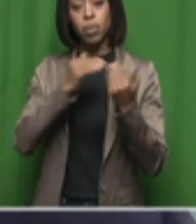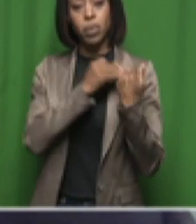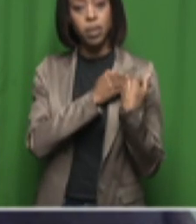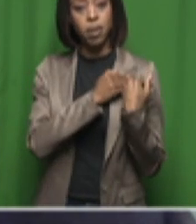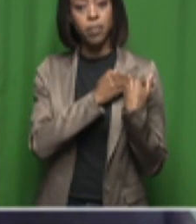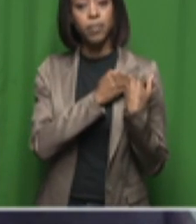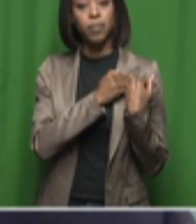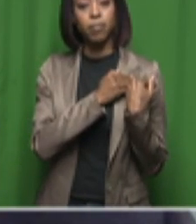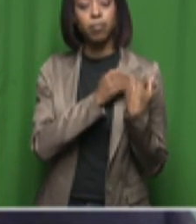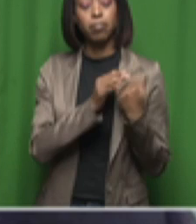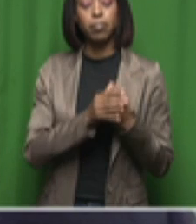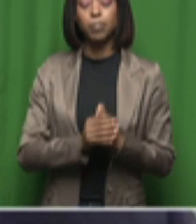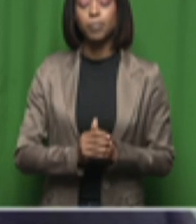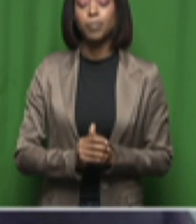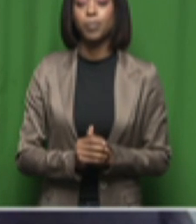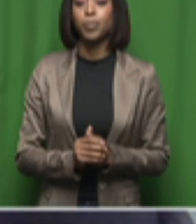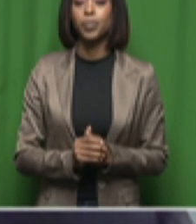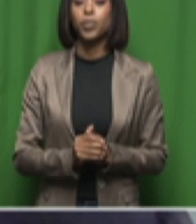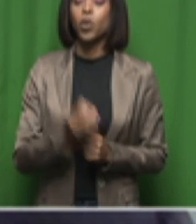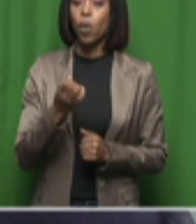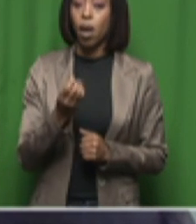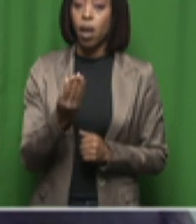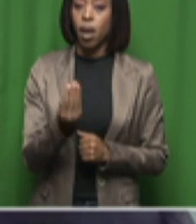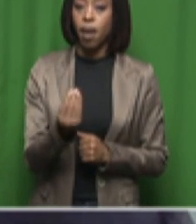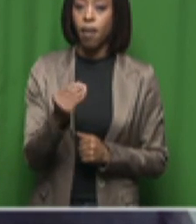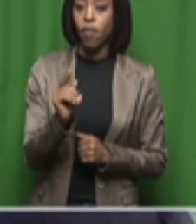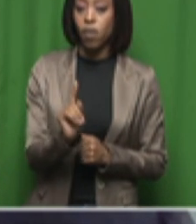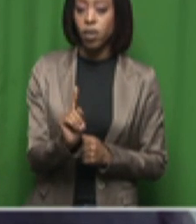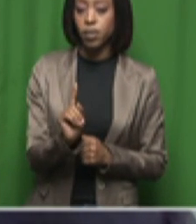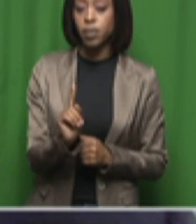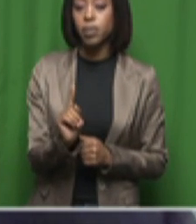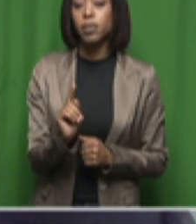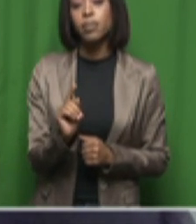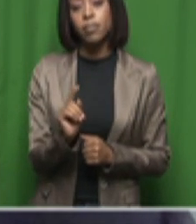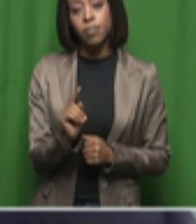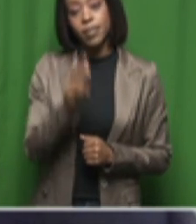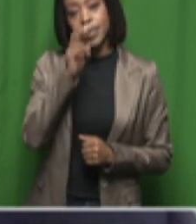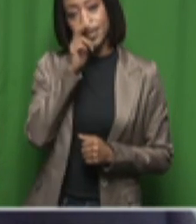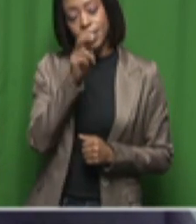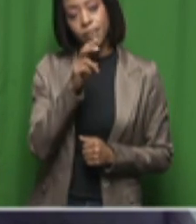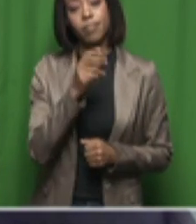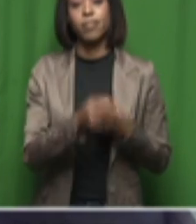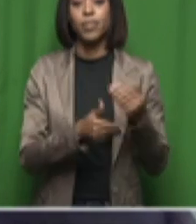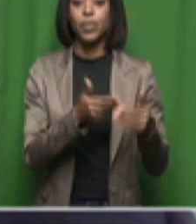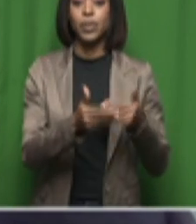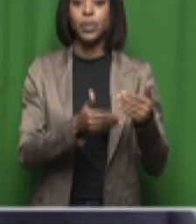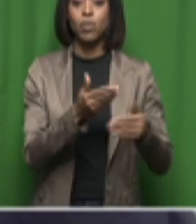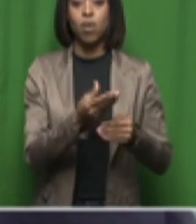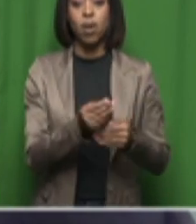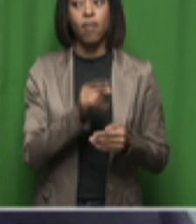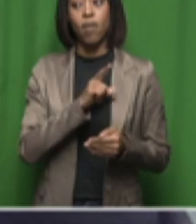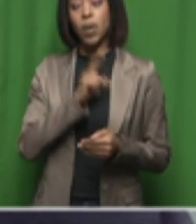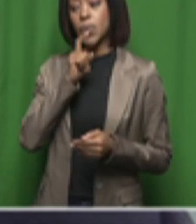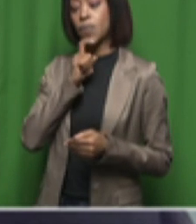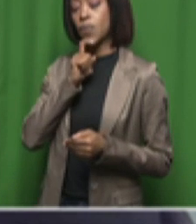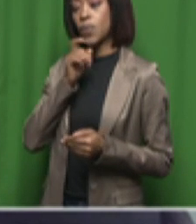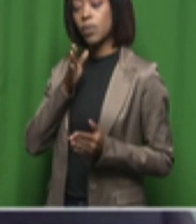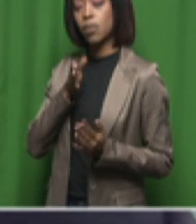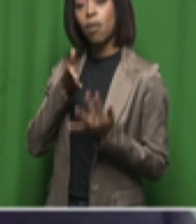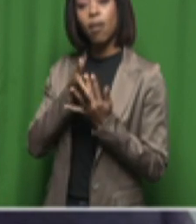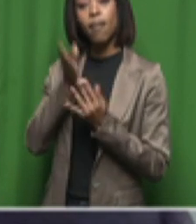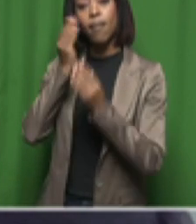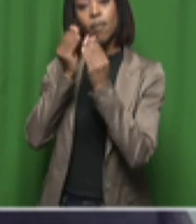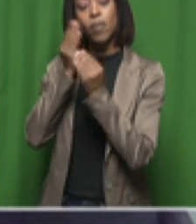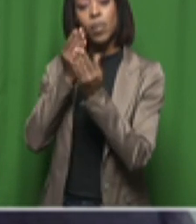of things. So we have very strict processes on our side where users cannot access